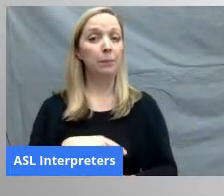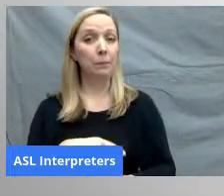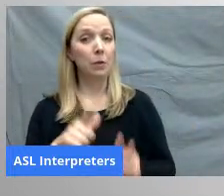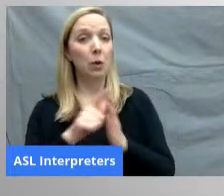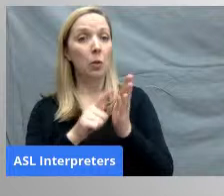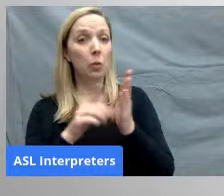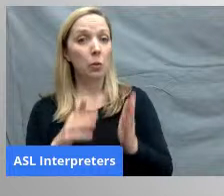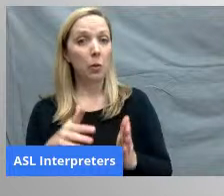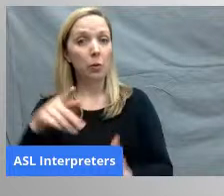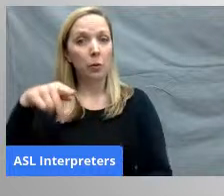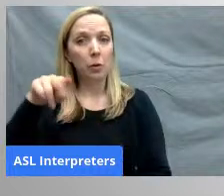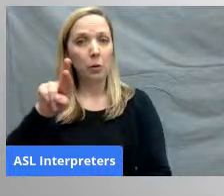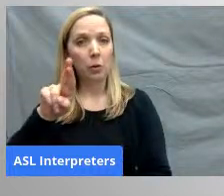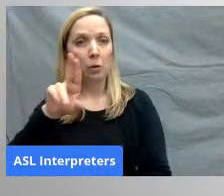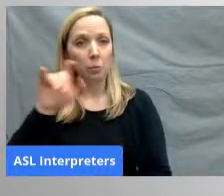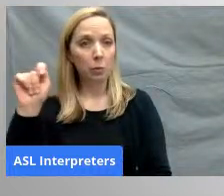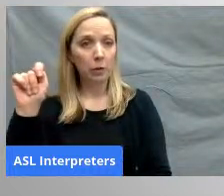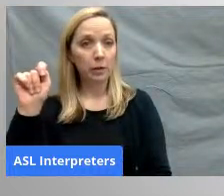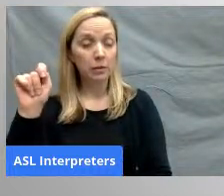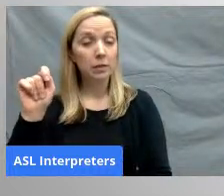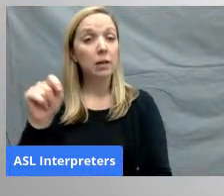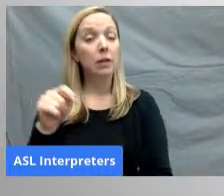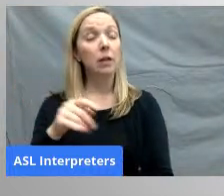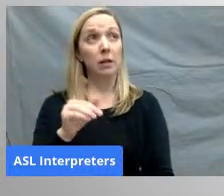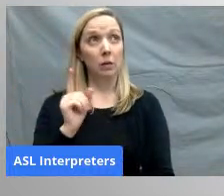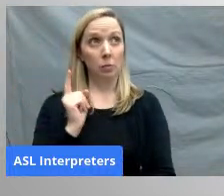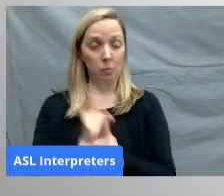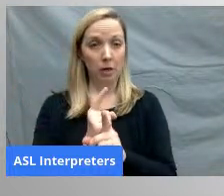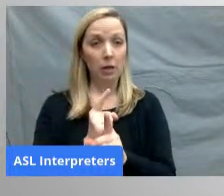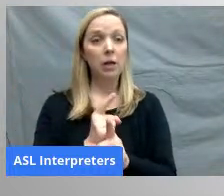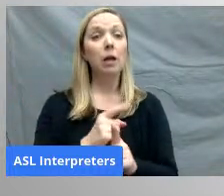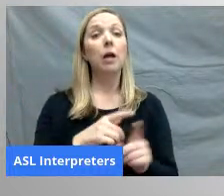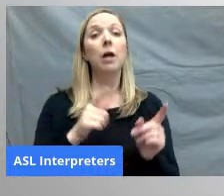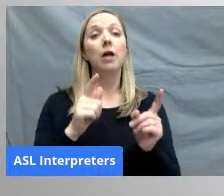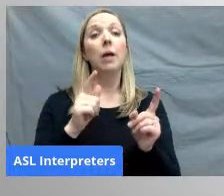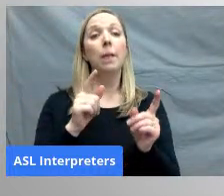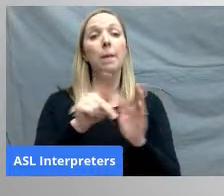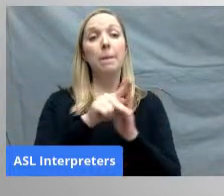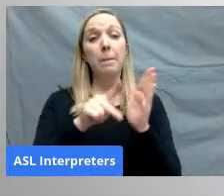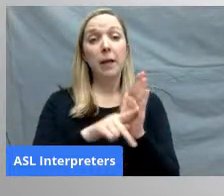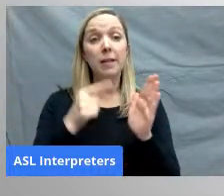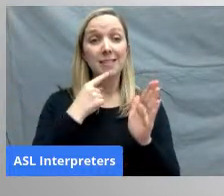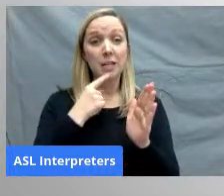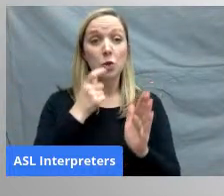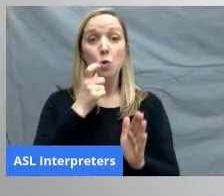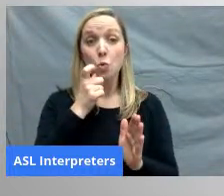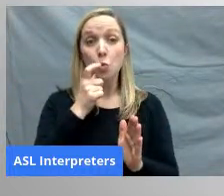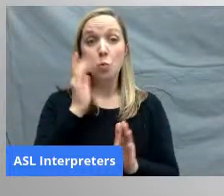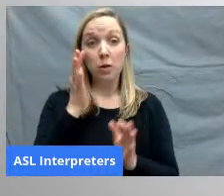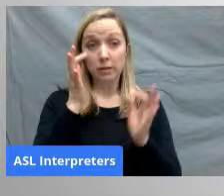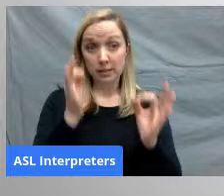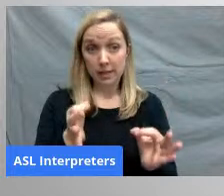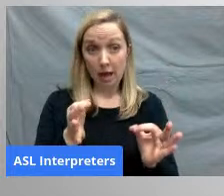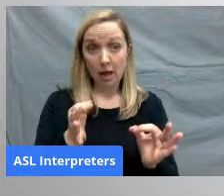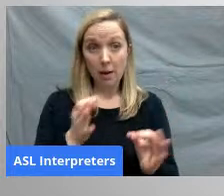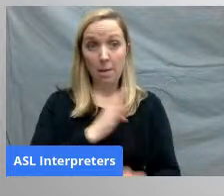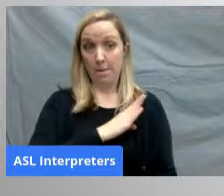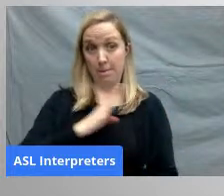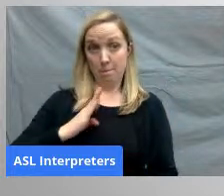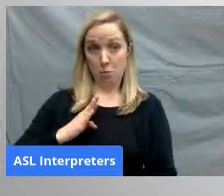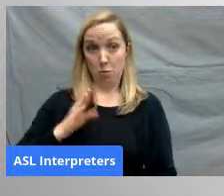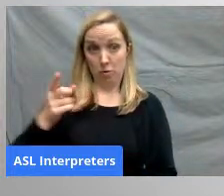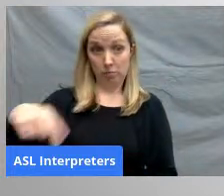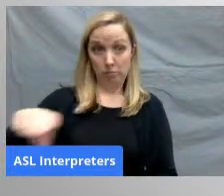the members, chairs, and vice chairs will be determined through consensus of the board. So I suppose